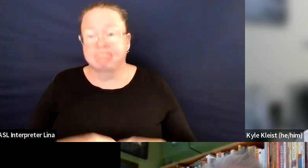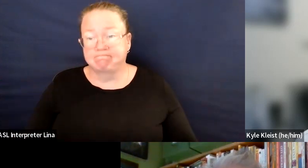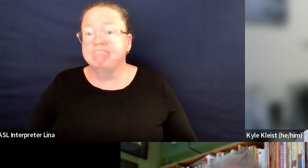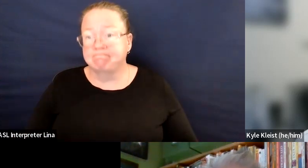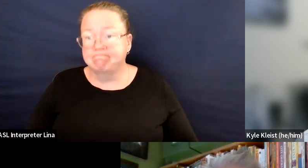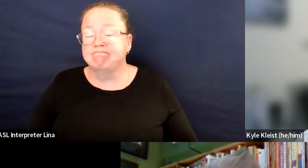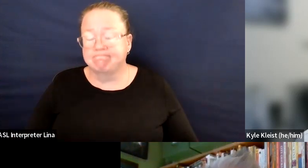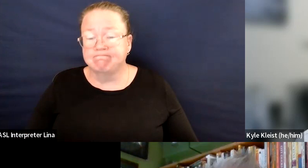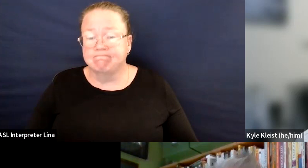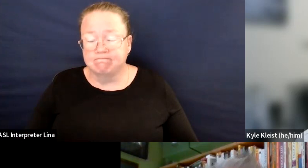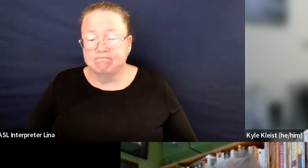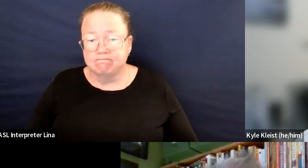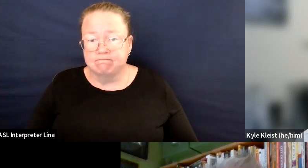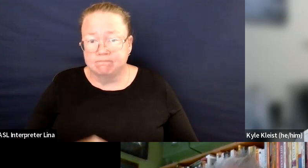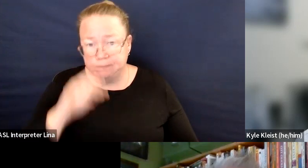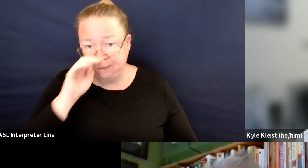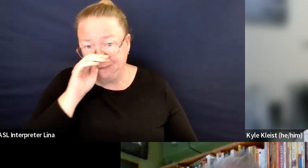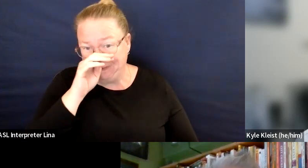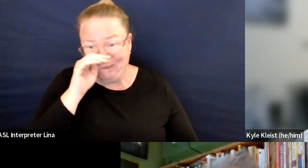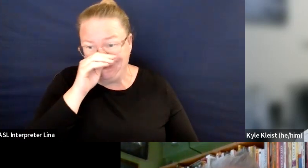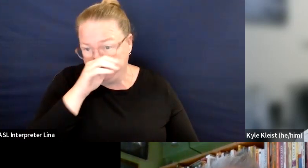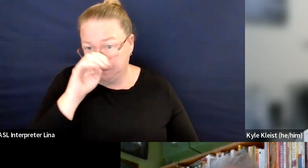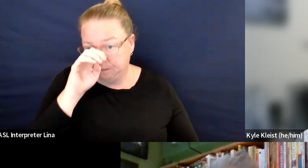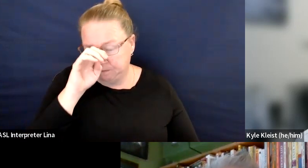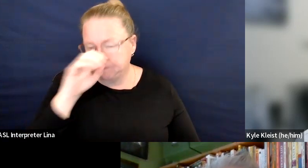small sample. Yes.